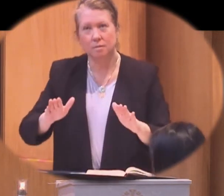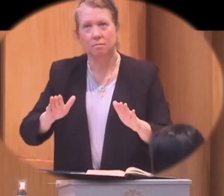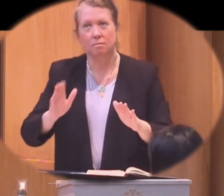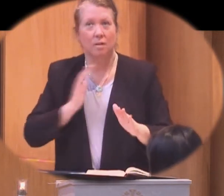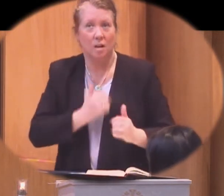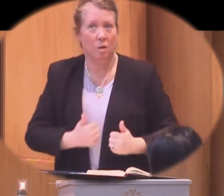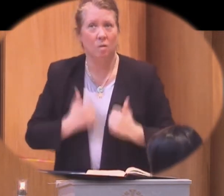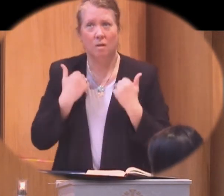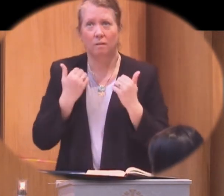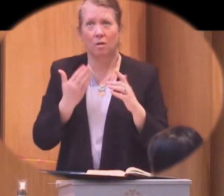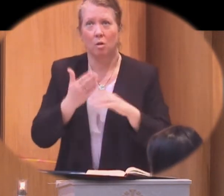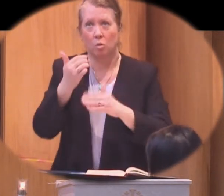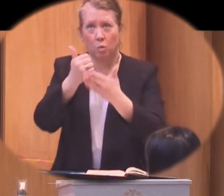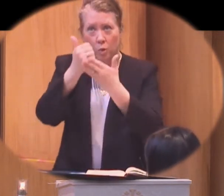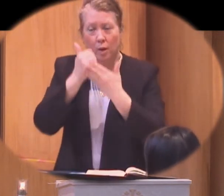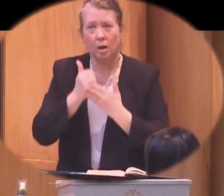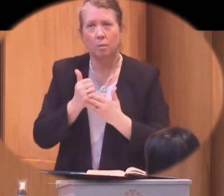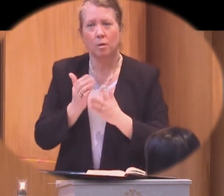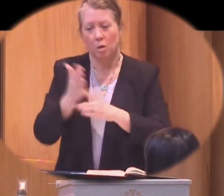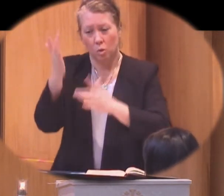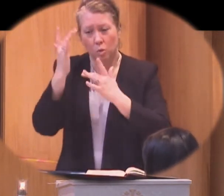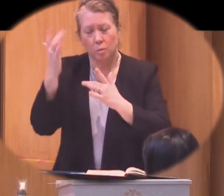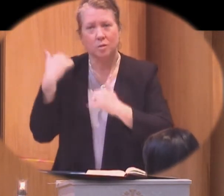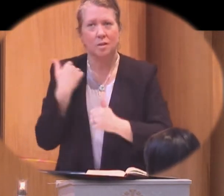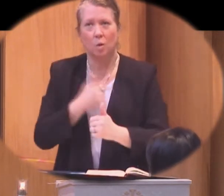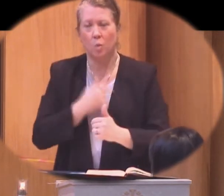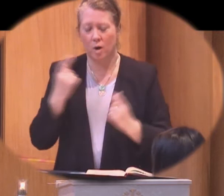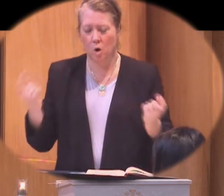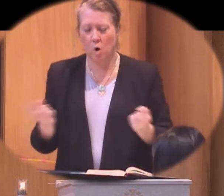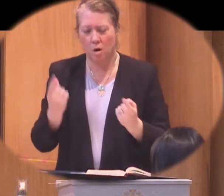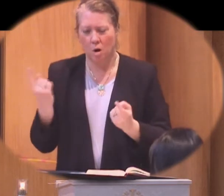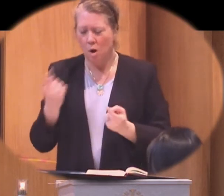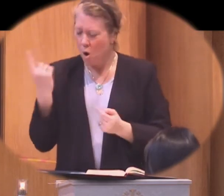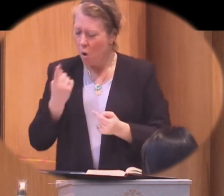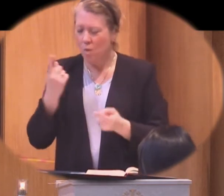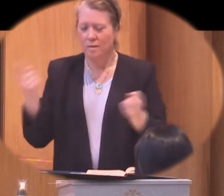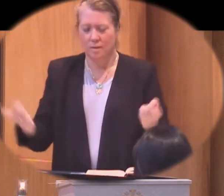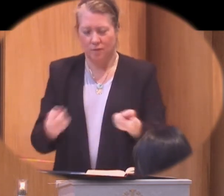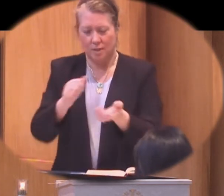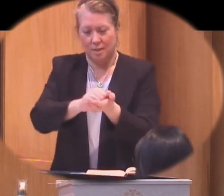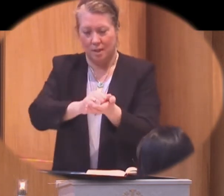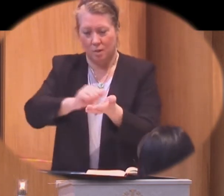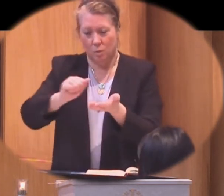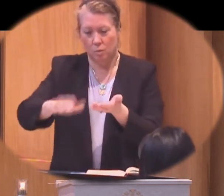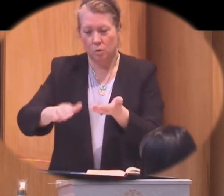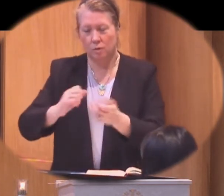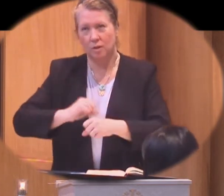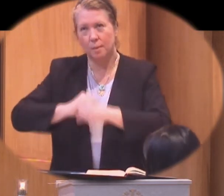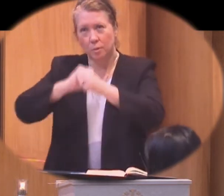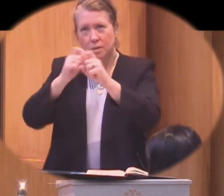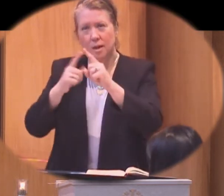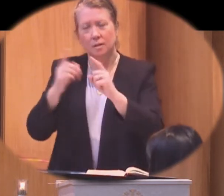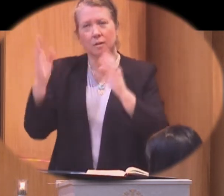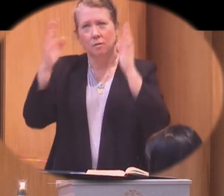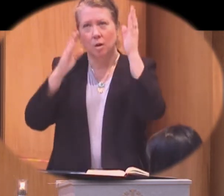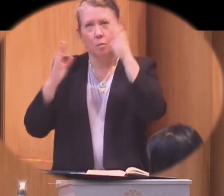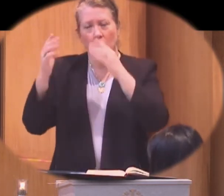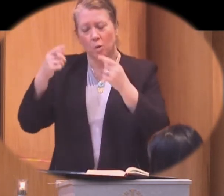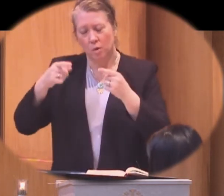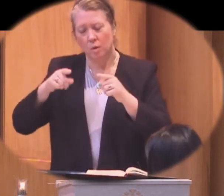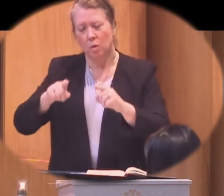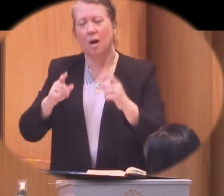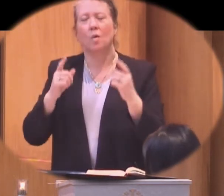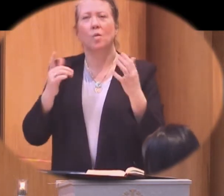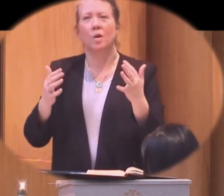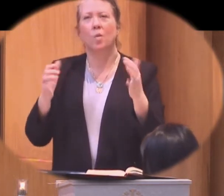that by the help of your mercy, we may be always free from sin and safe from all distress, as we